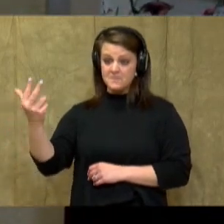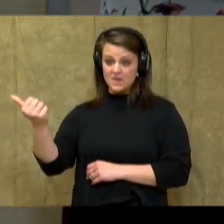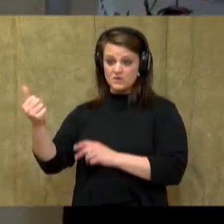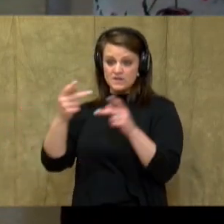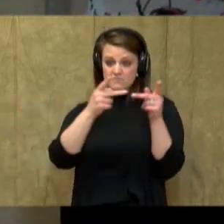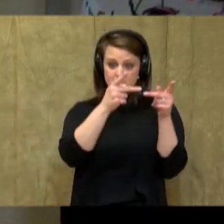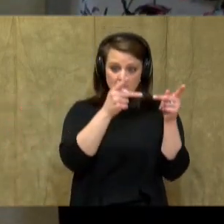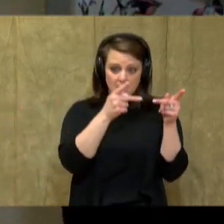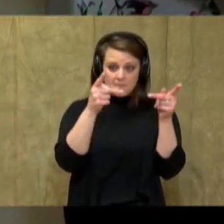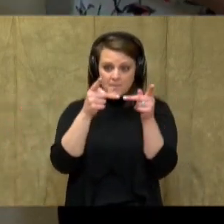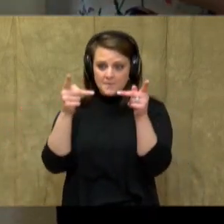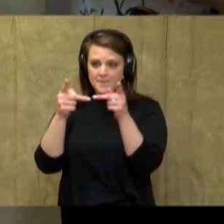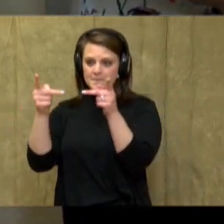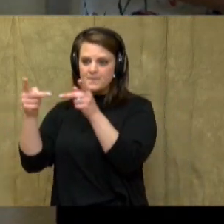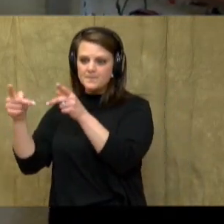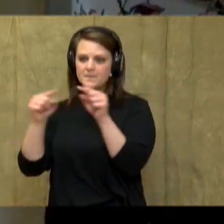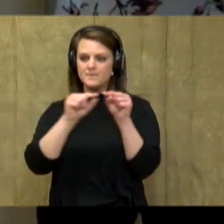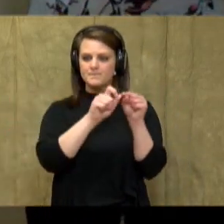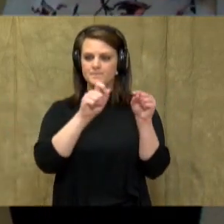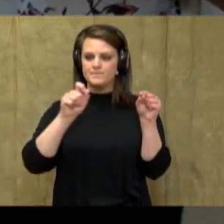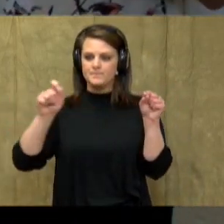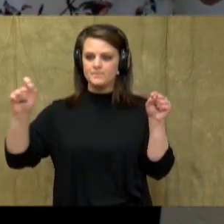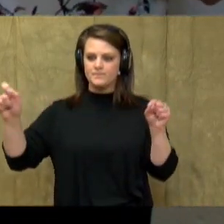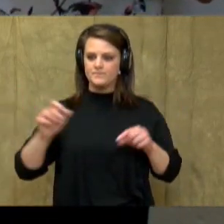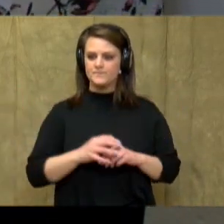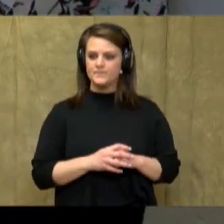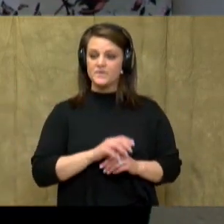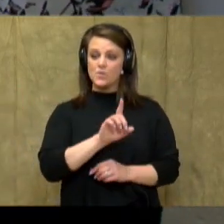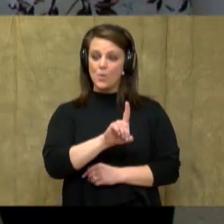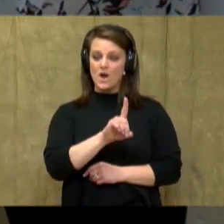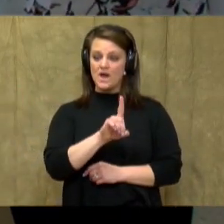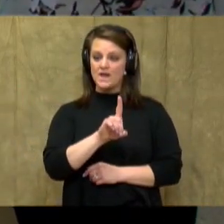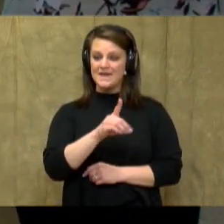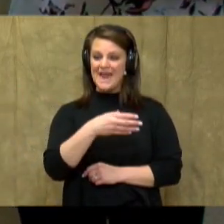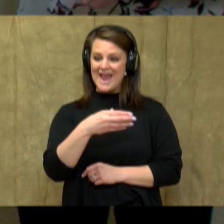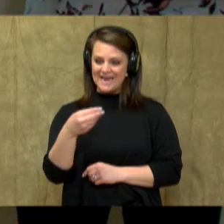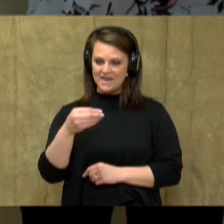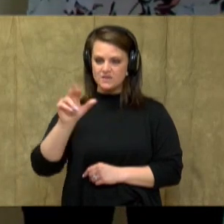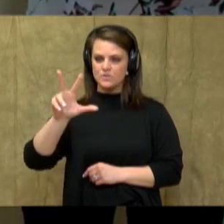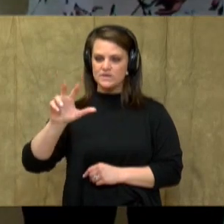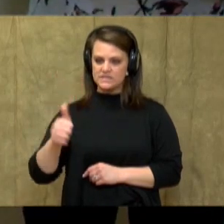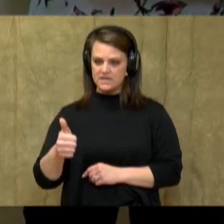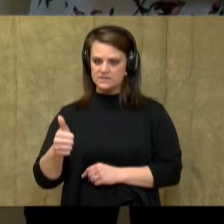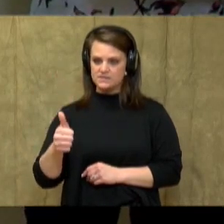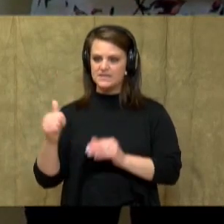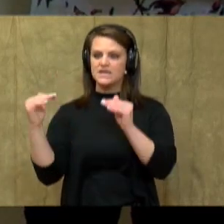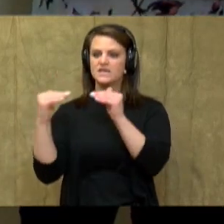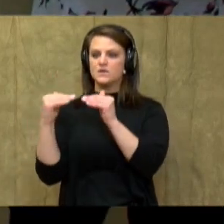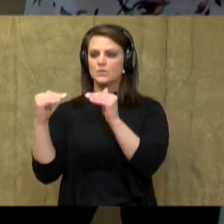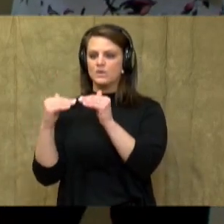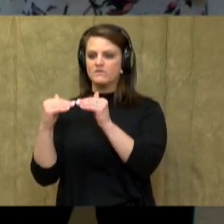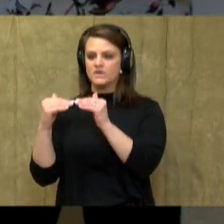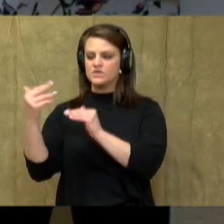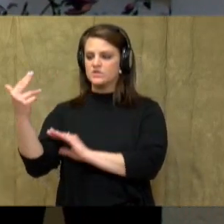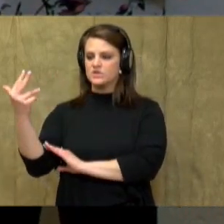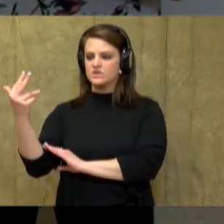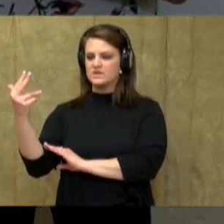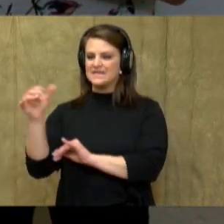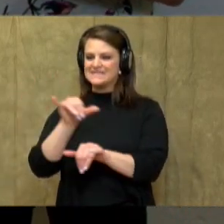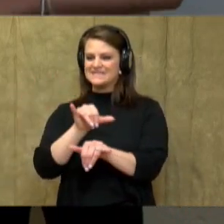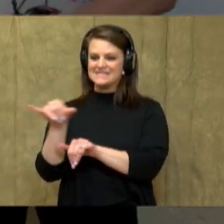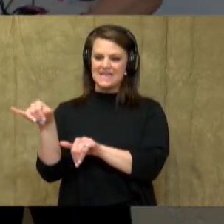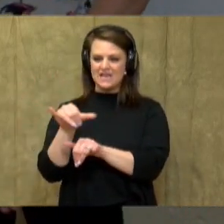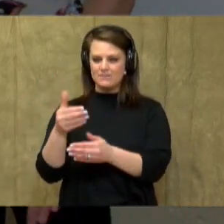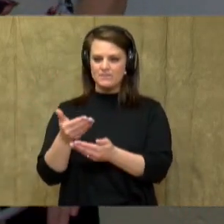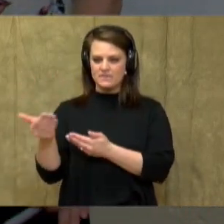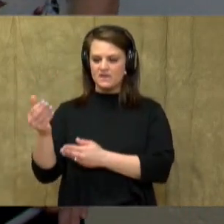13 spaces. So 1 3/10 is equivalent, and it's the same